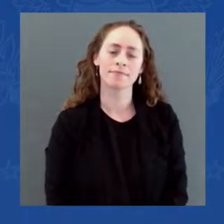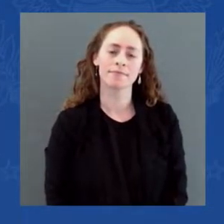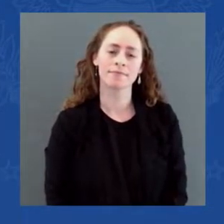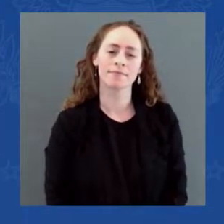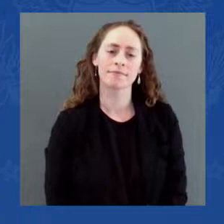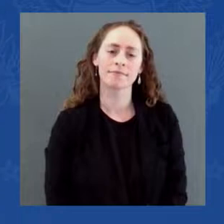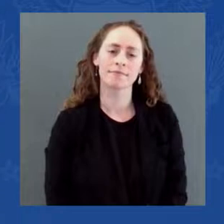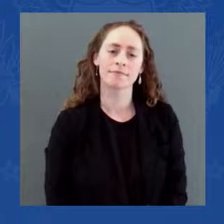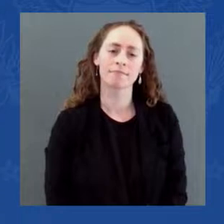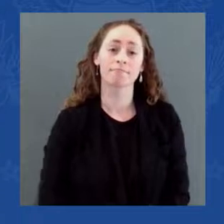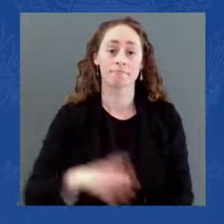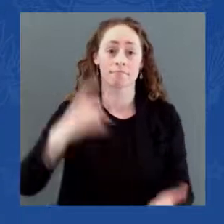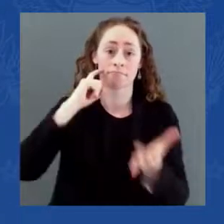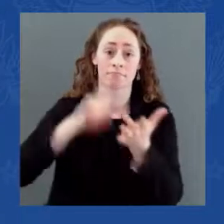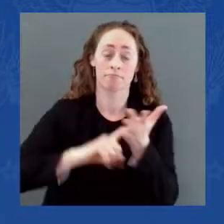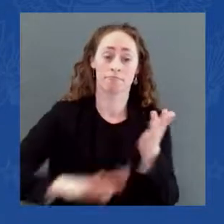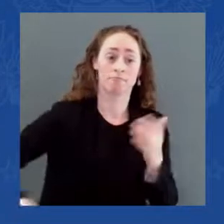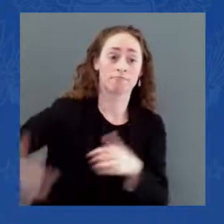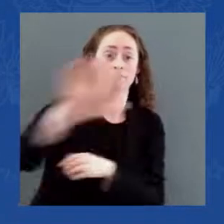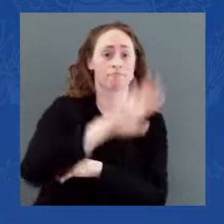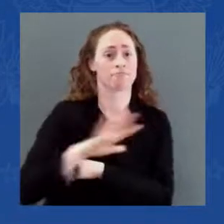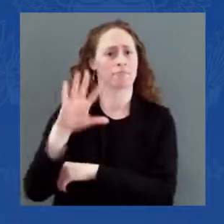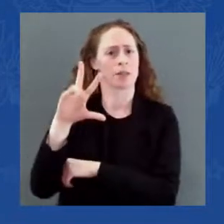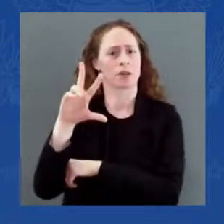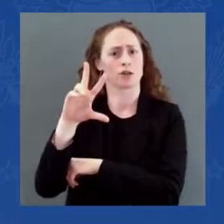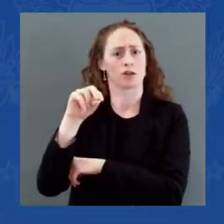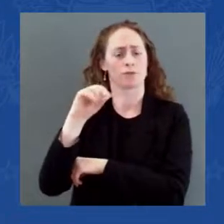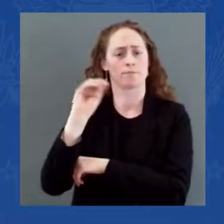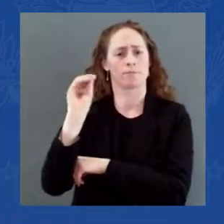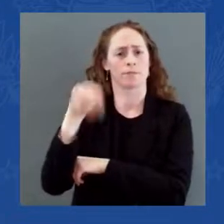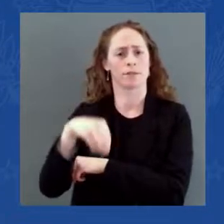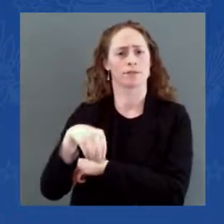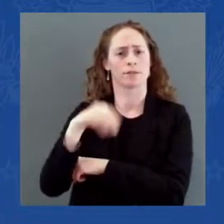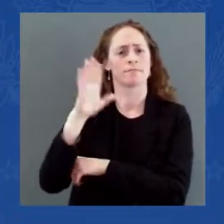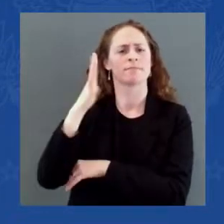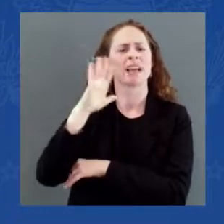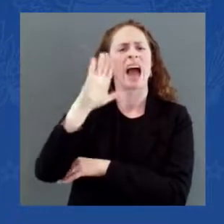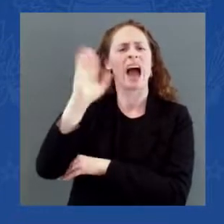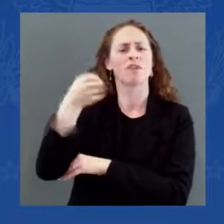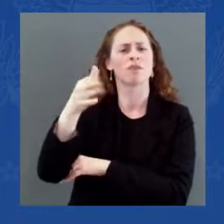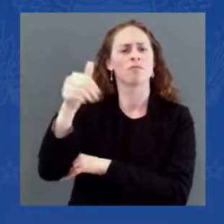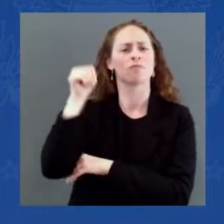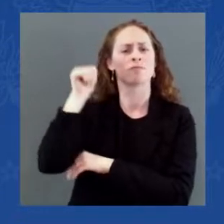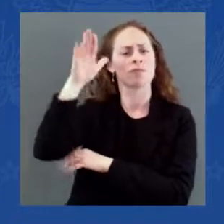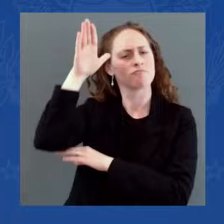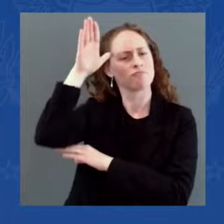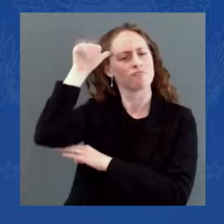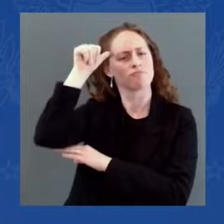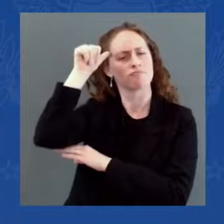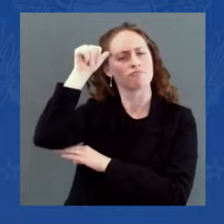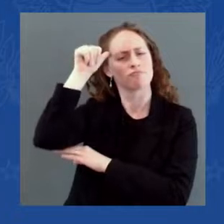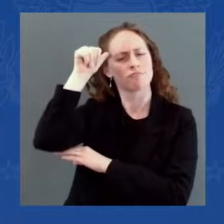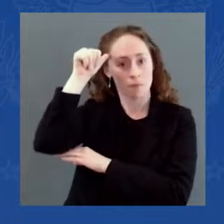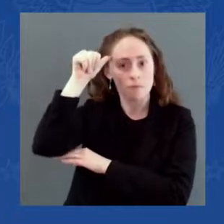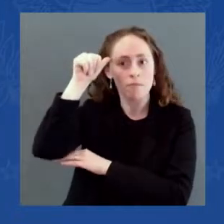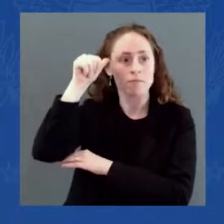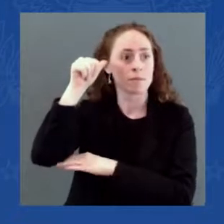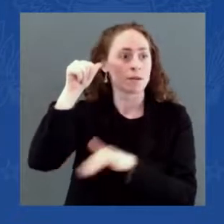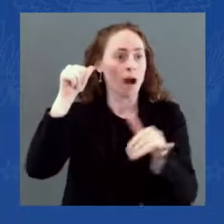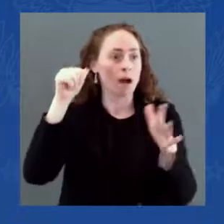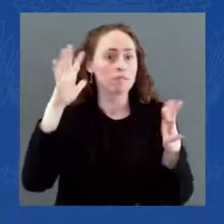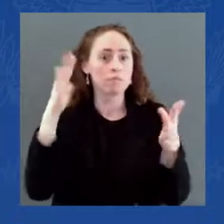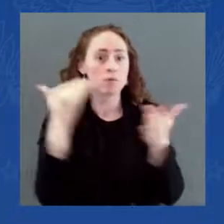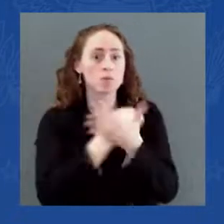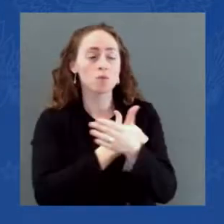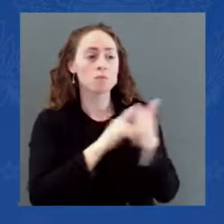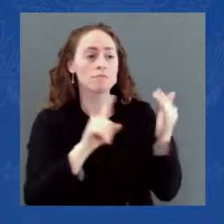new variant, are now saying I'm going to get a vaccination. So we hope that's true. I hope that's true.